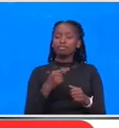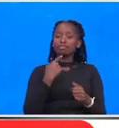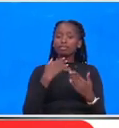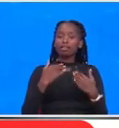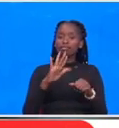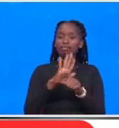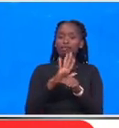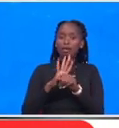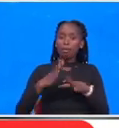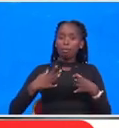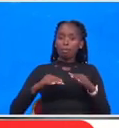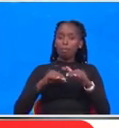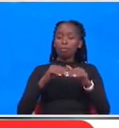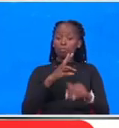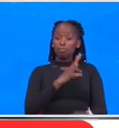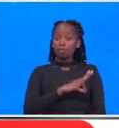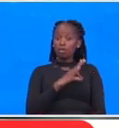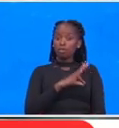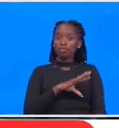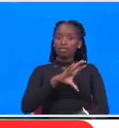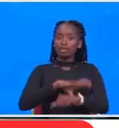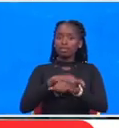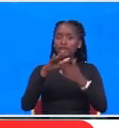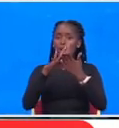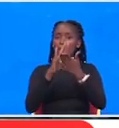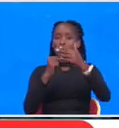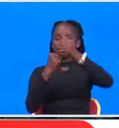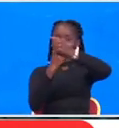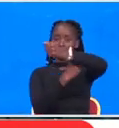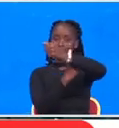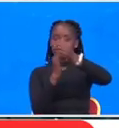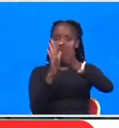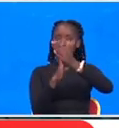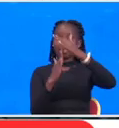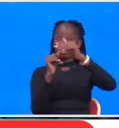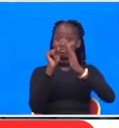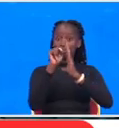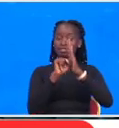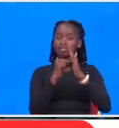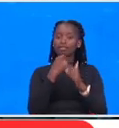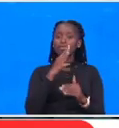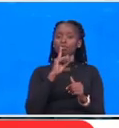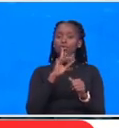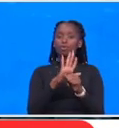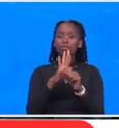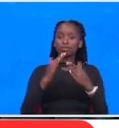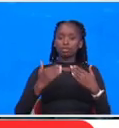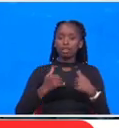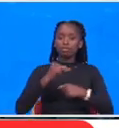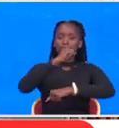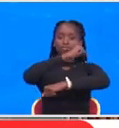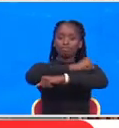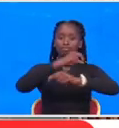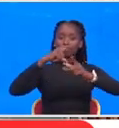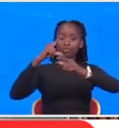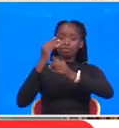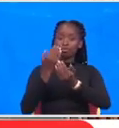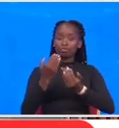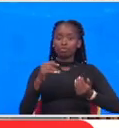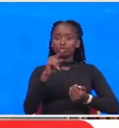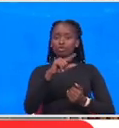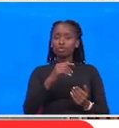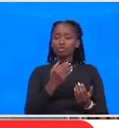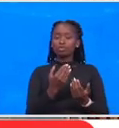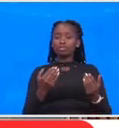by accessing 100% scholarships, with the head of state further promising meals to school-going children. Wale watoto wa kutoka